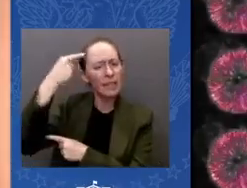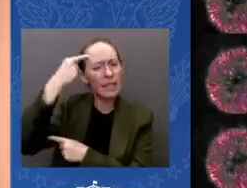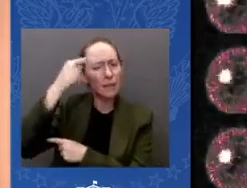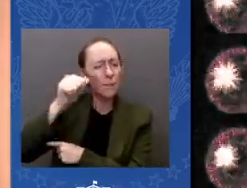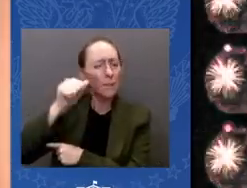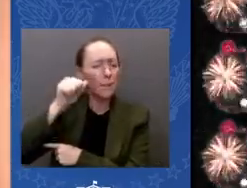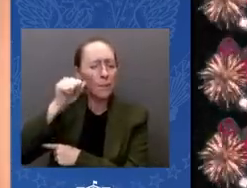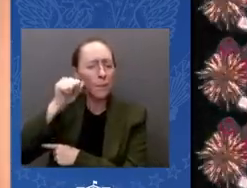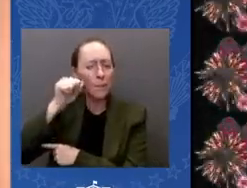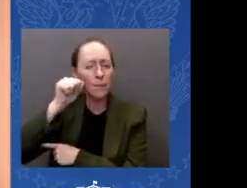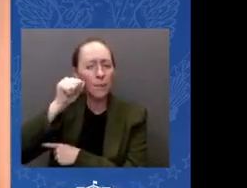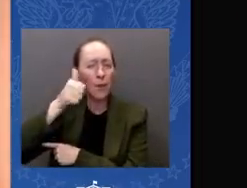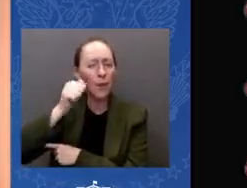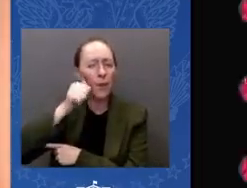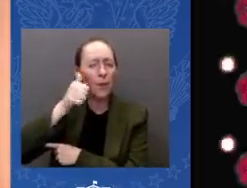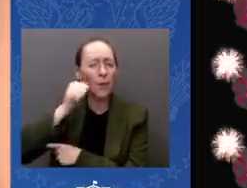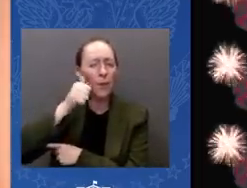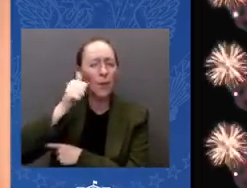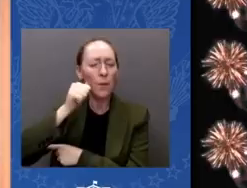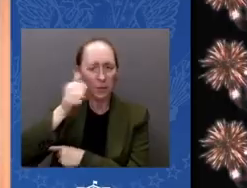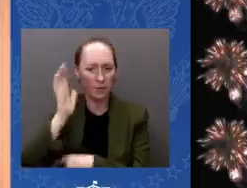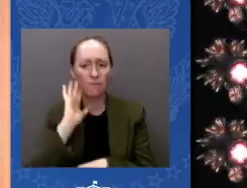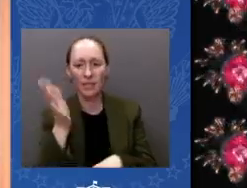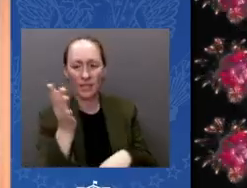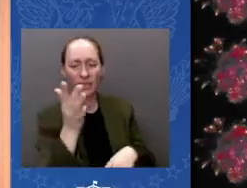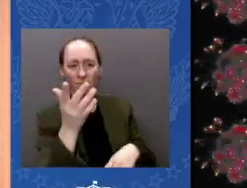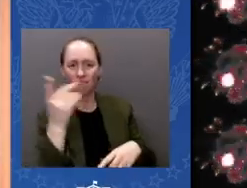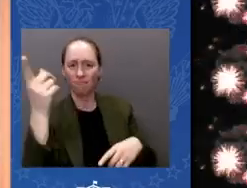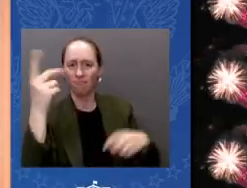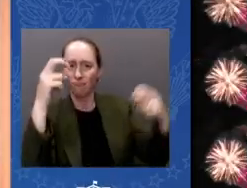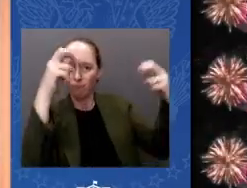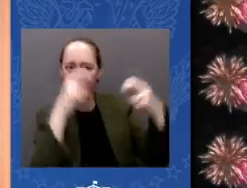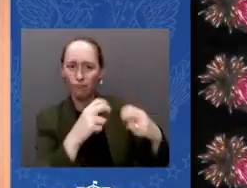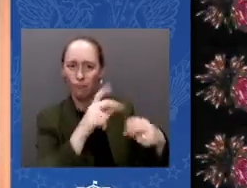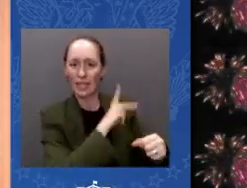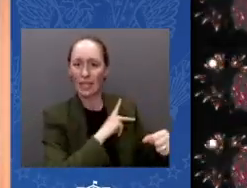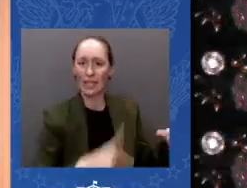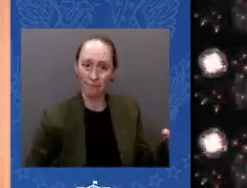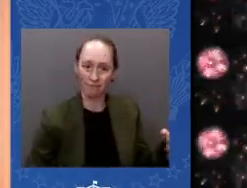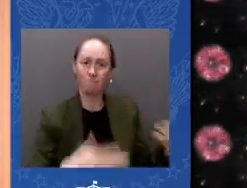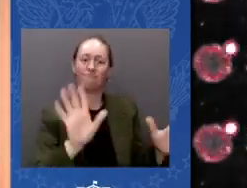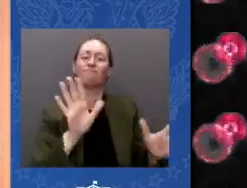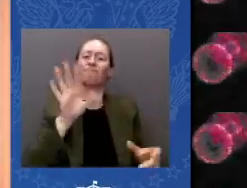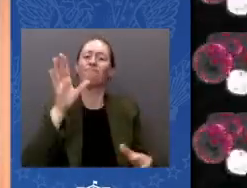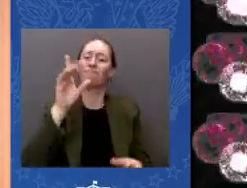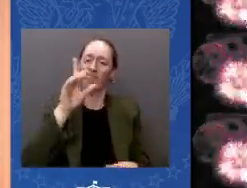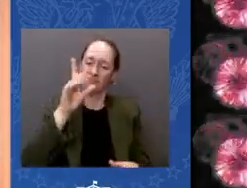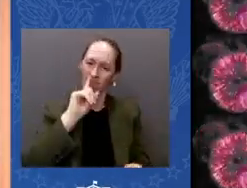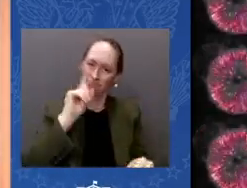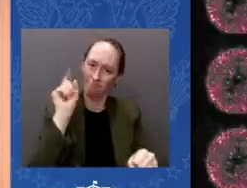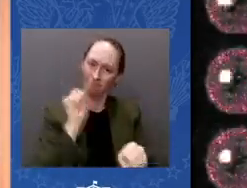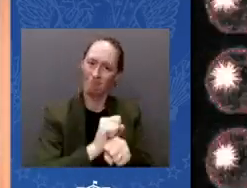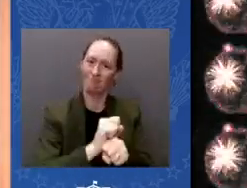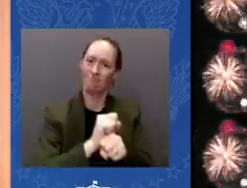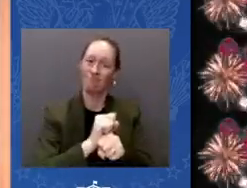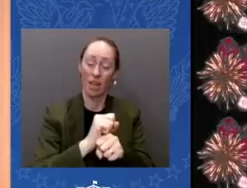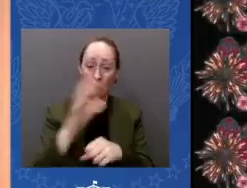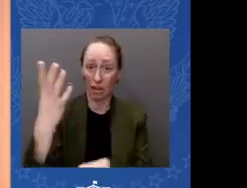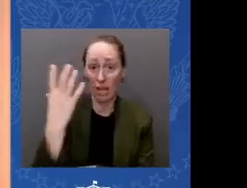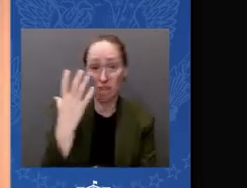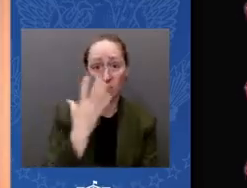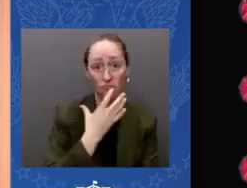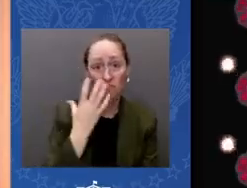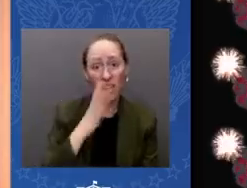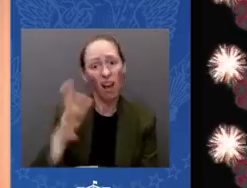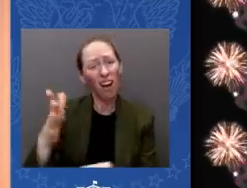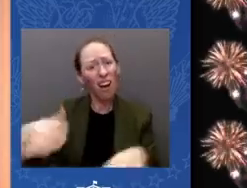astounding. A groundbreaking milestone, and it matters. It matters. Let me close with this. Few periods have been more